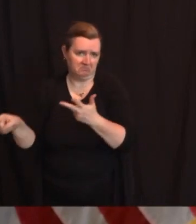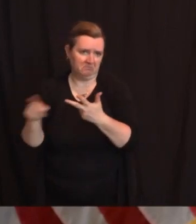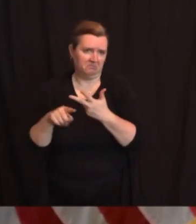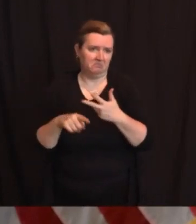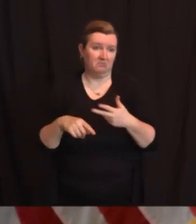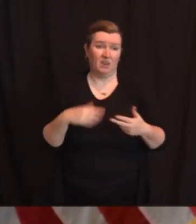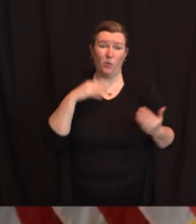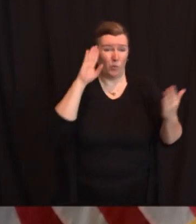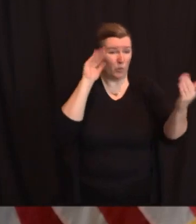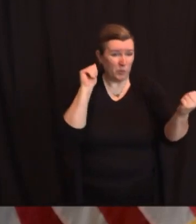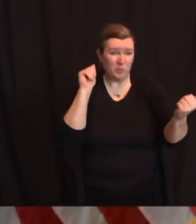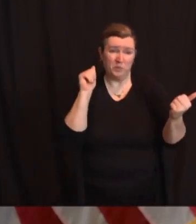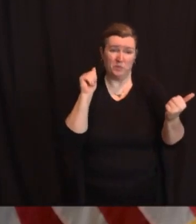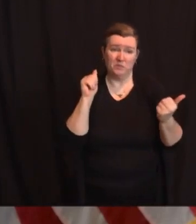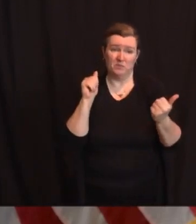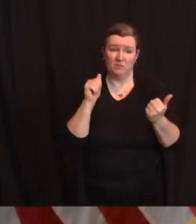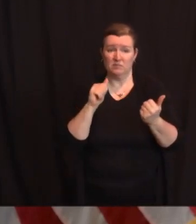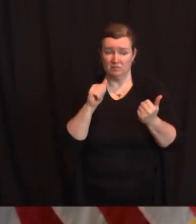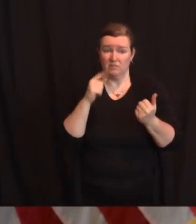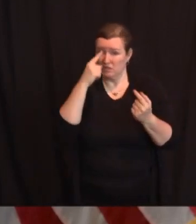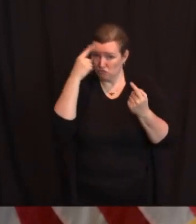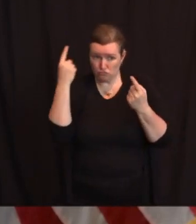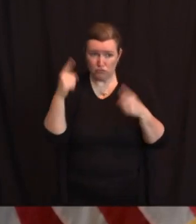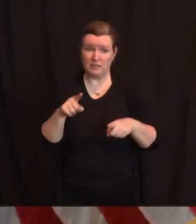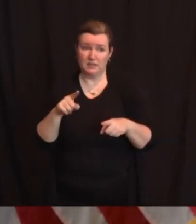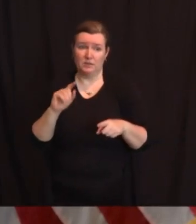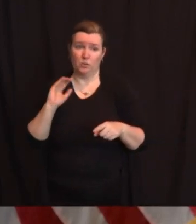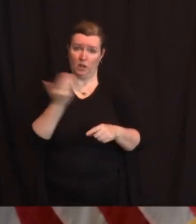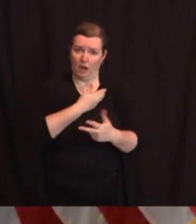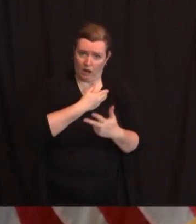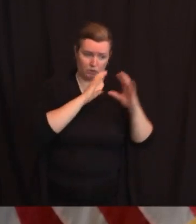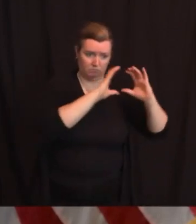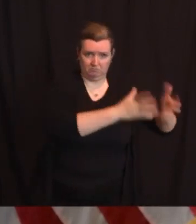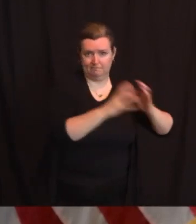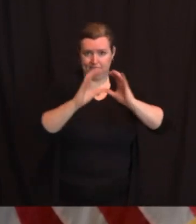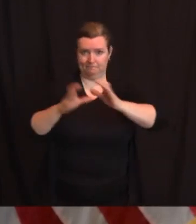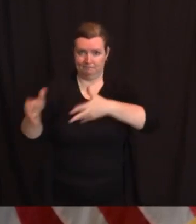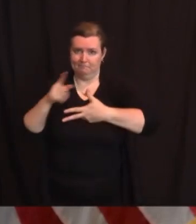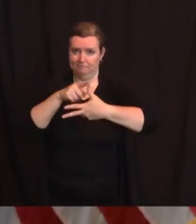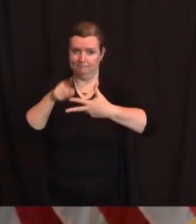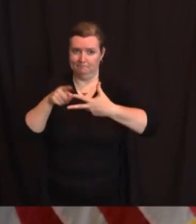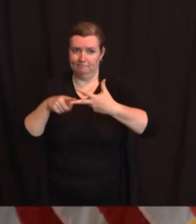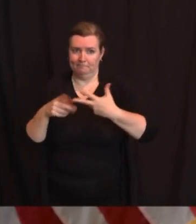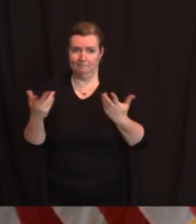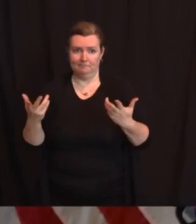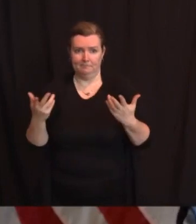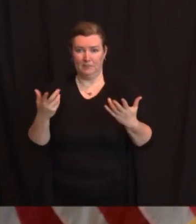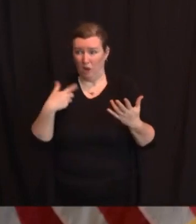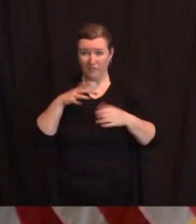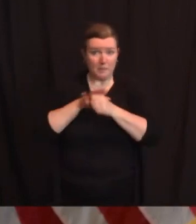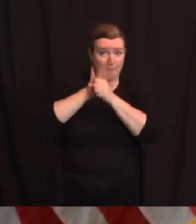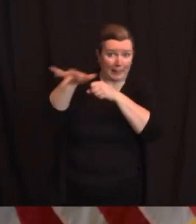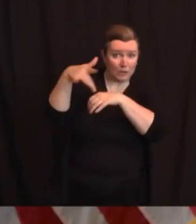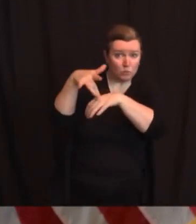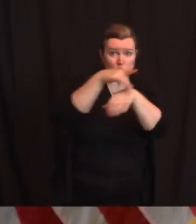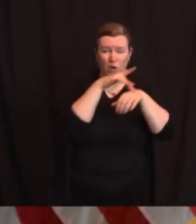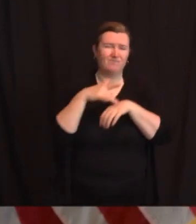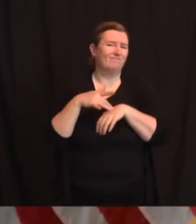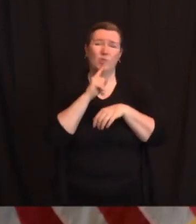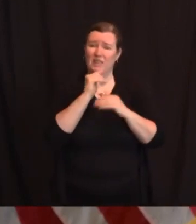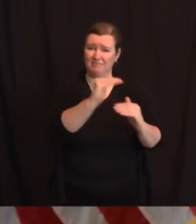with the conclusion in a resource-constrained world, which opens up, the good news is by the day, that's